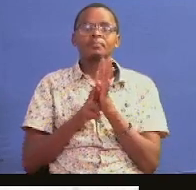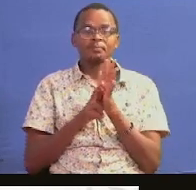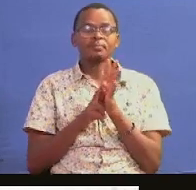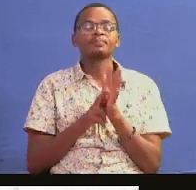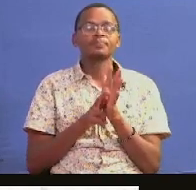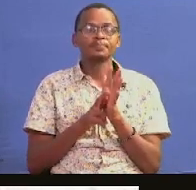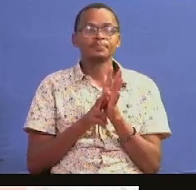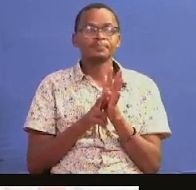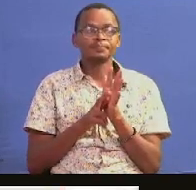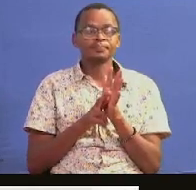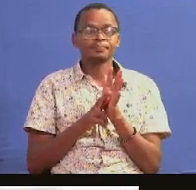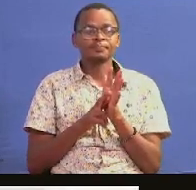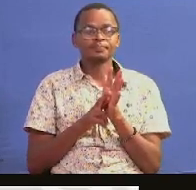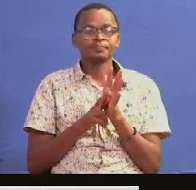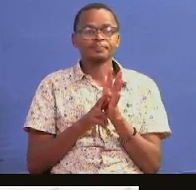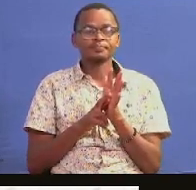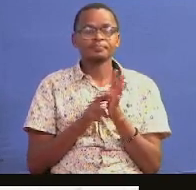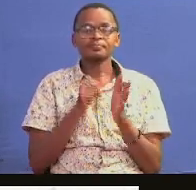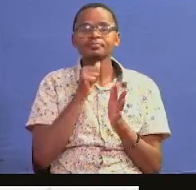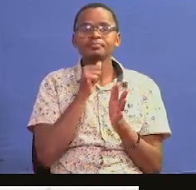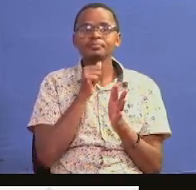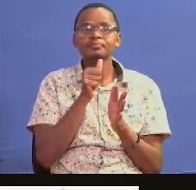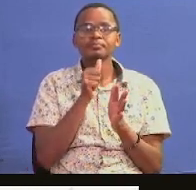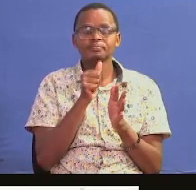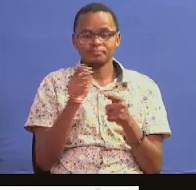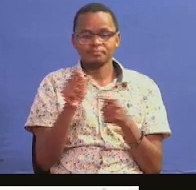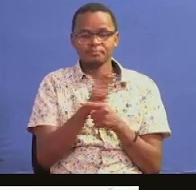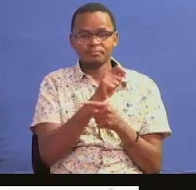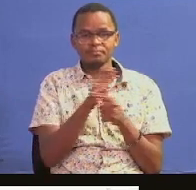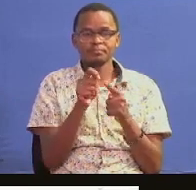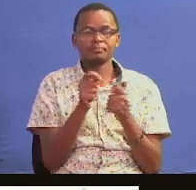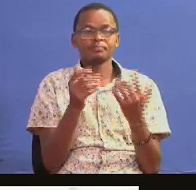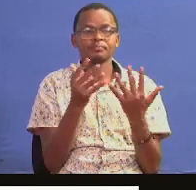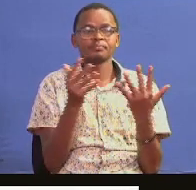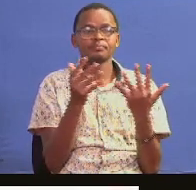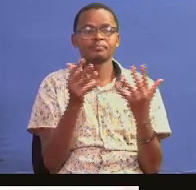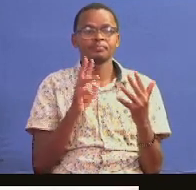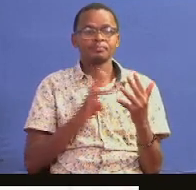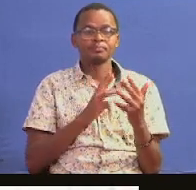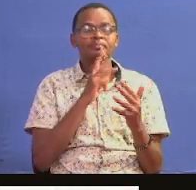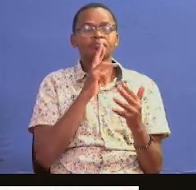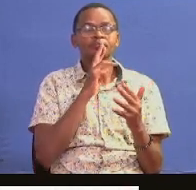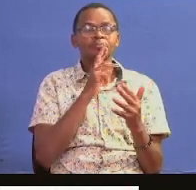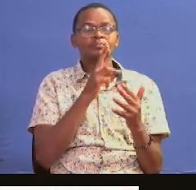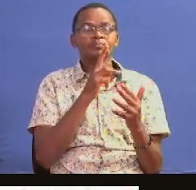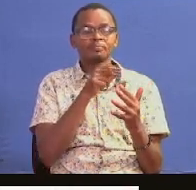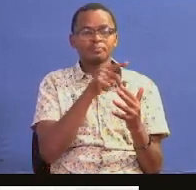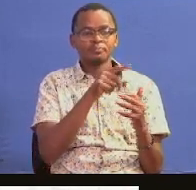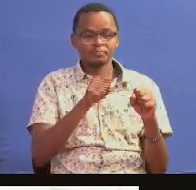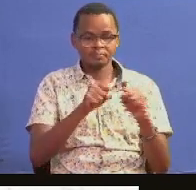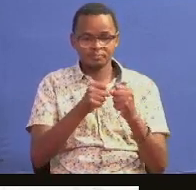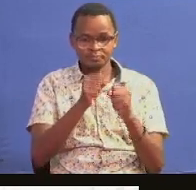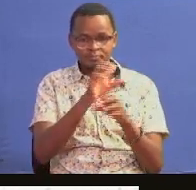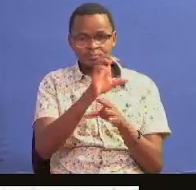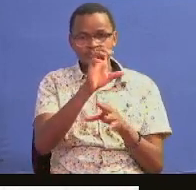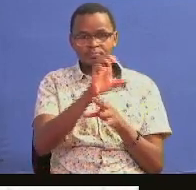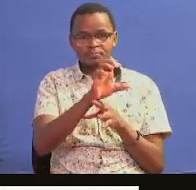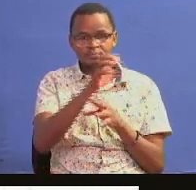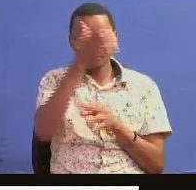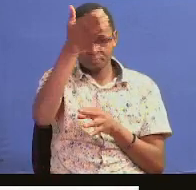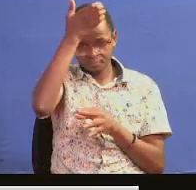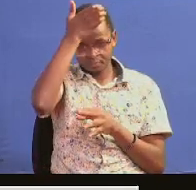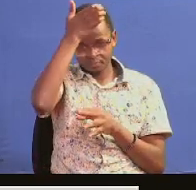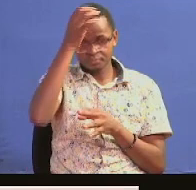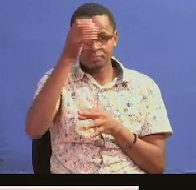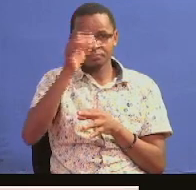prerequisite requirements not to train, because that is where we are. They will destroy the career of